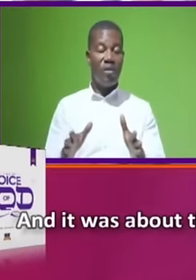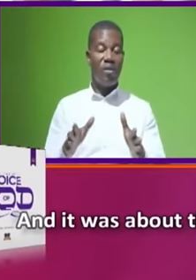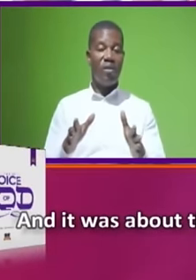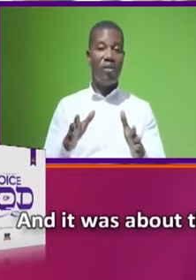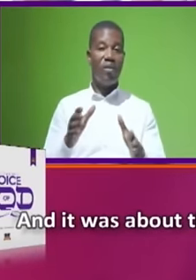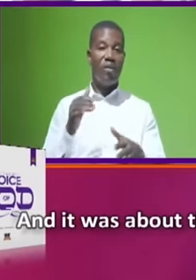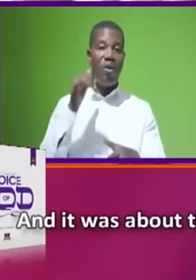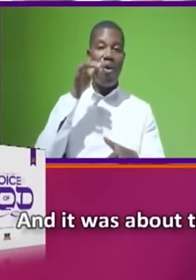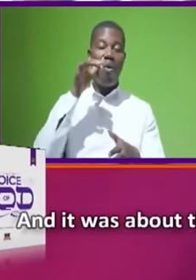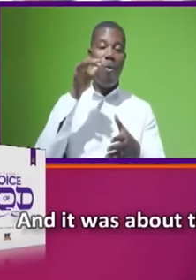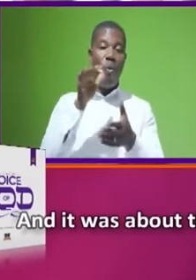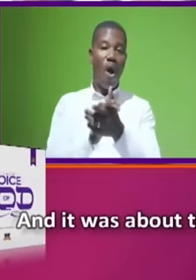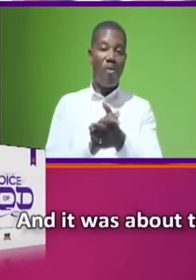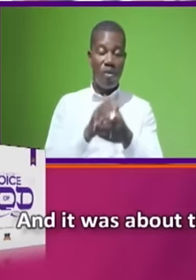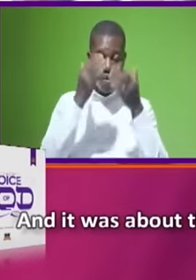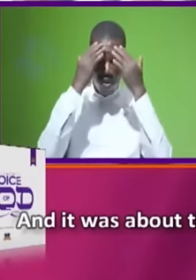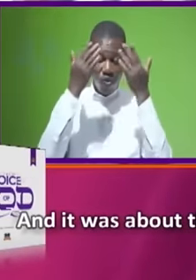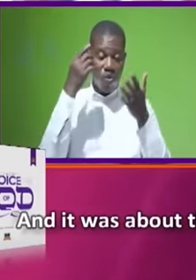After his wife.